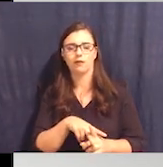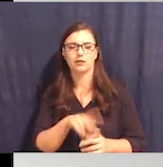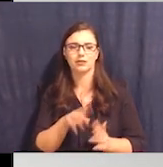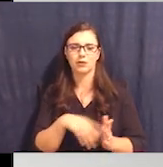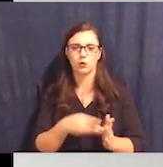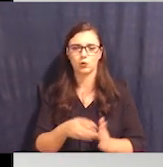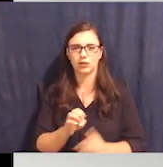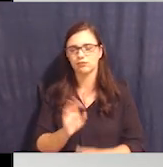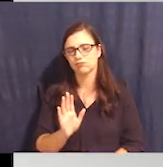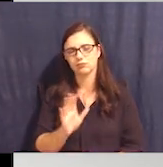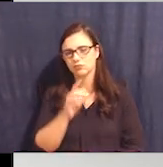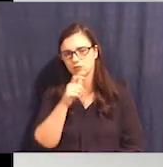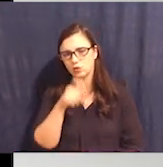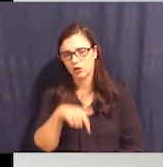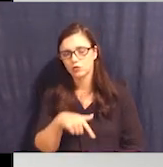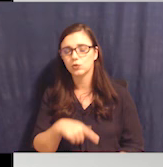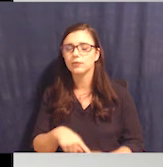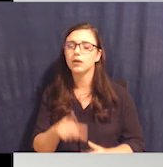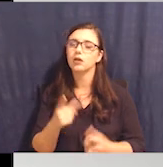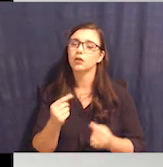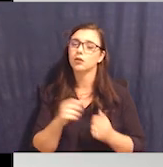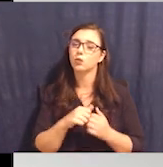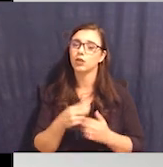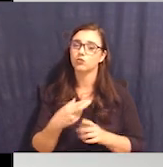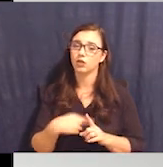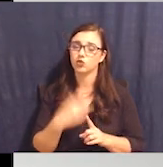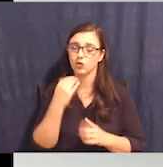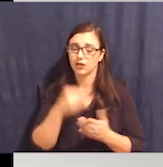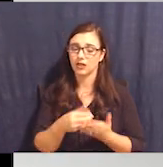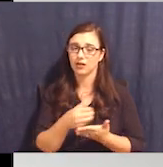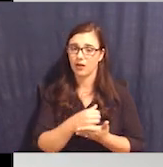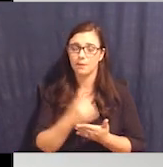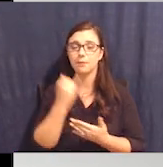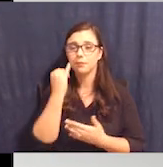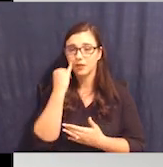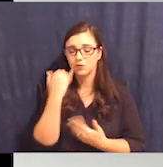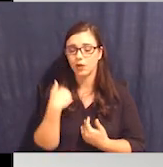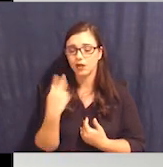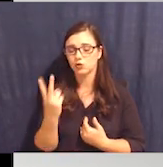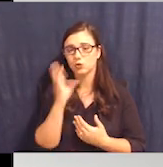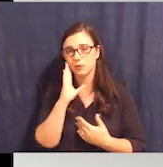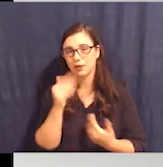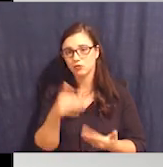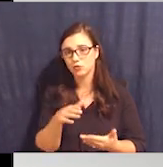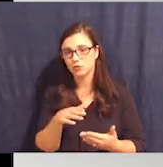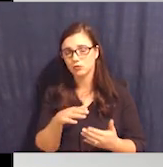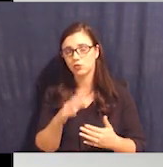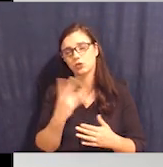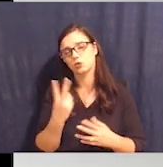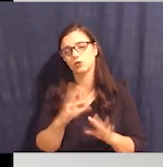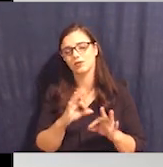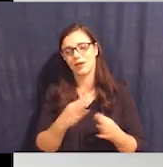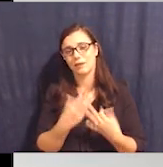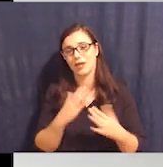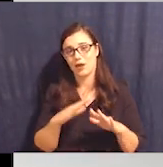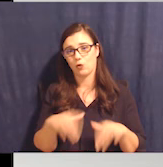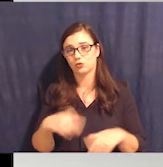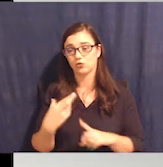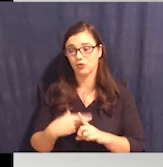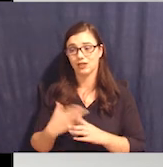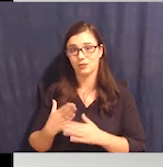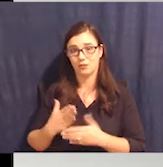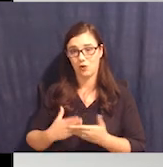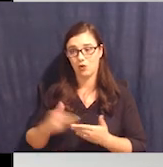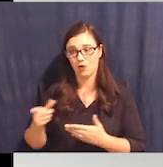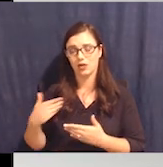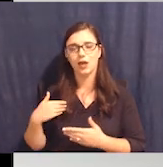you filed a Schedule E. What you would do with rental income, if you did have a two-bedroom house, or a two-family house, and you